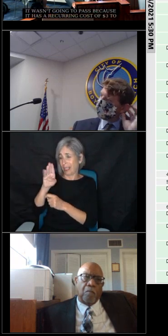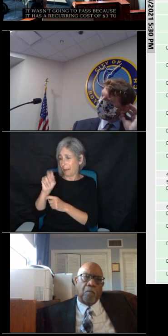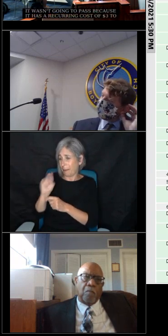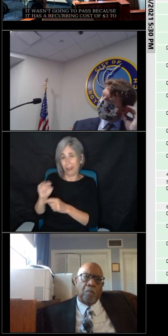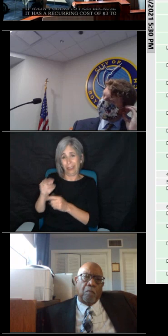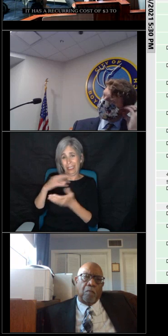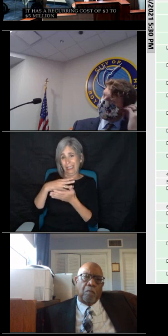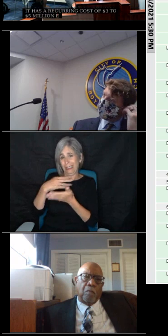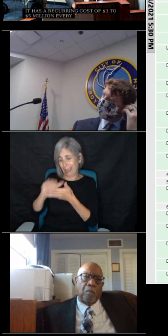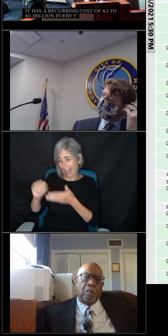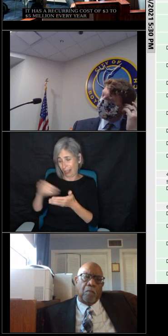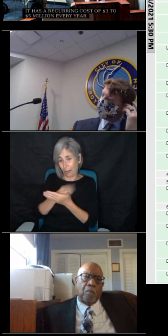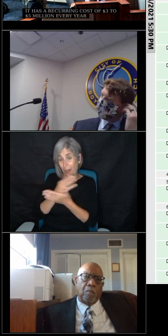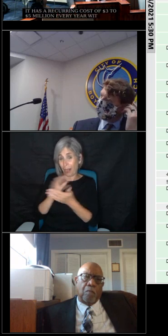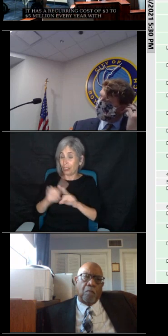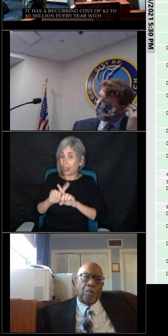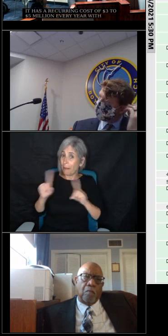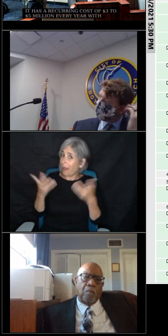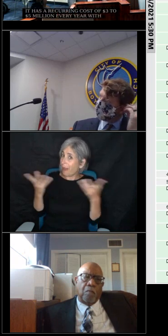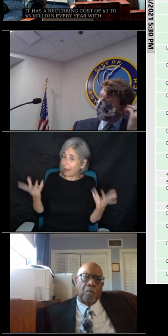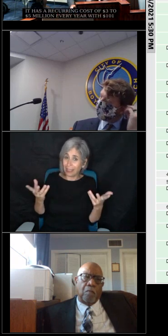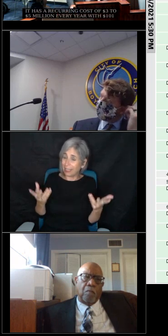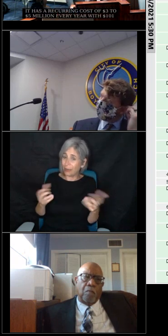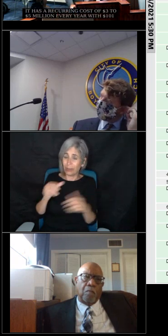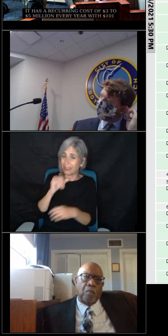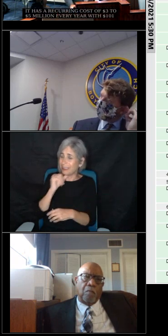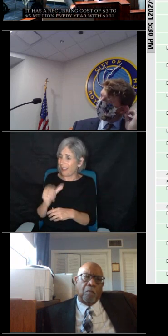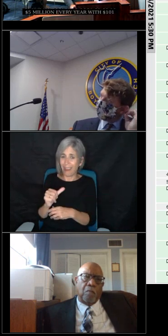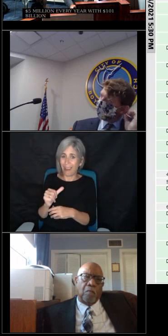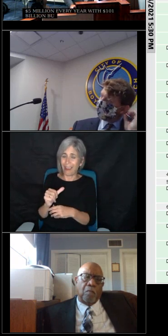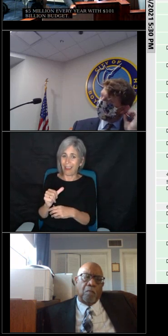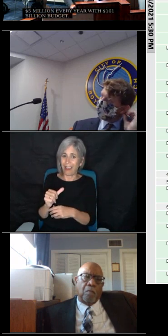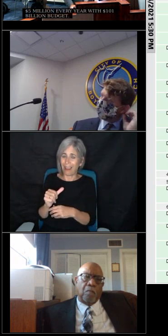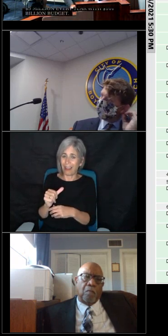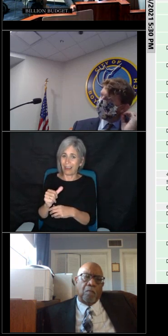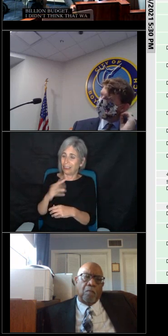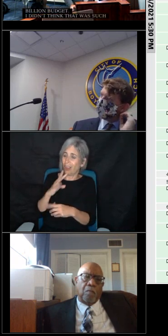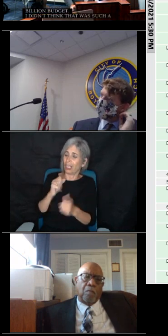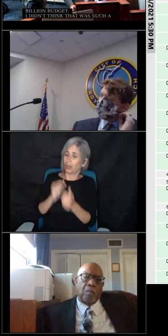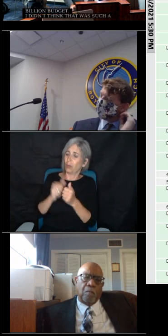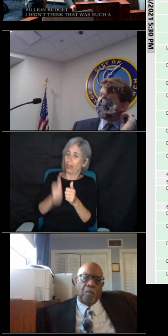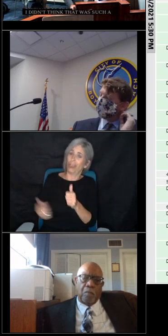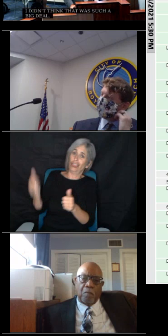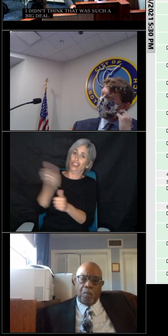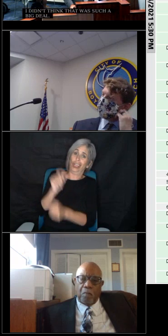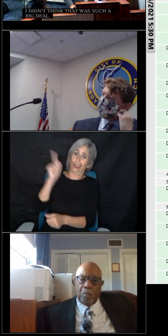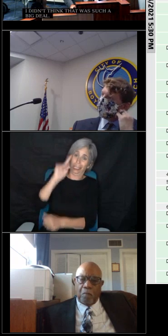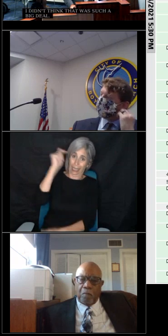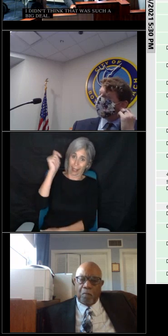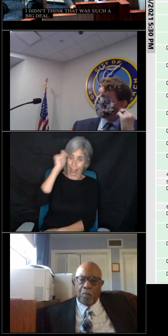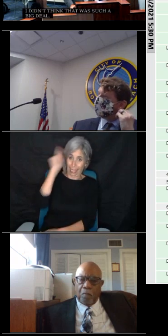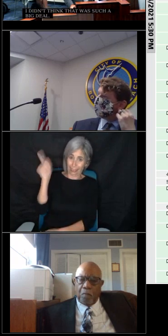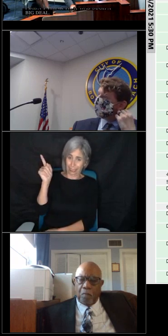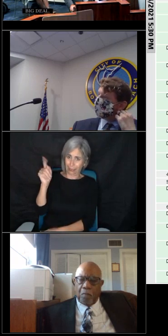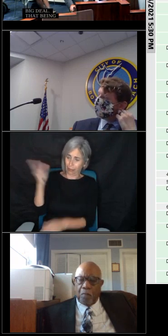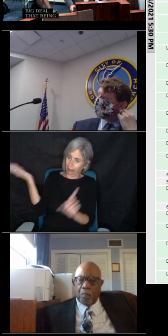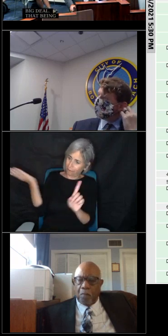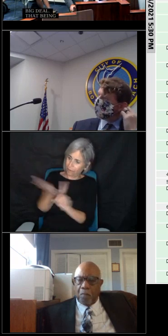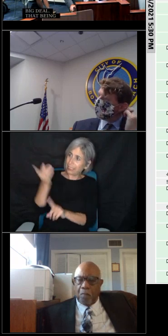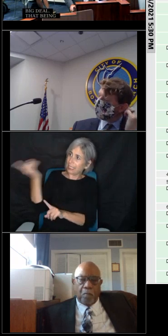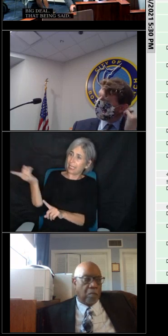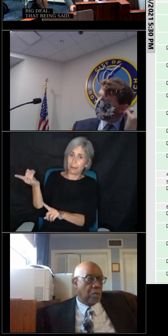such a big deal. But that being said, it wasn't going to get anything. But talking to the Chair Payne up there, and convincing him that this,